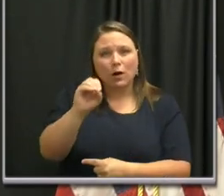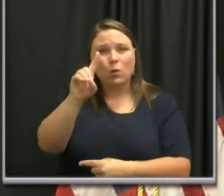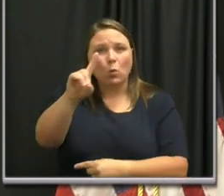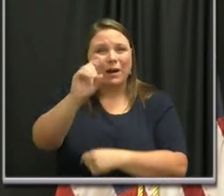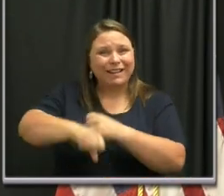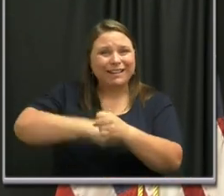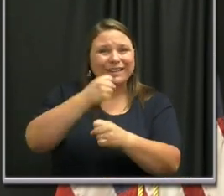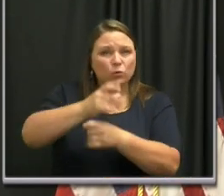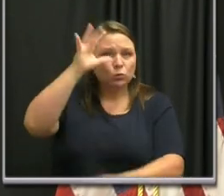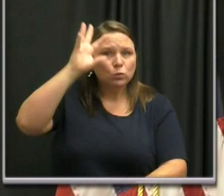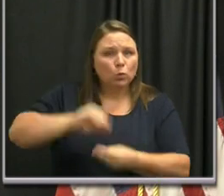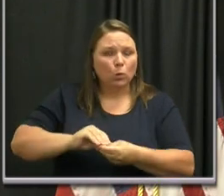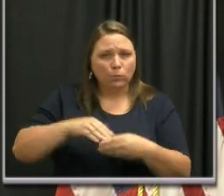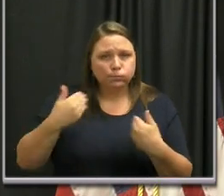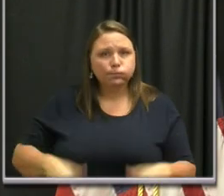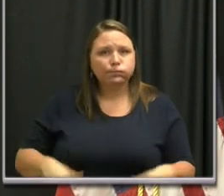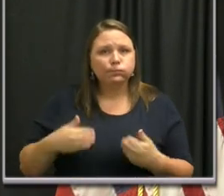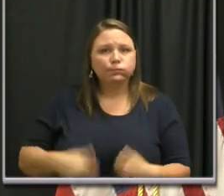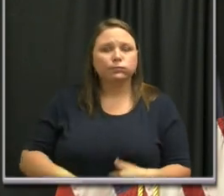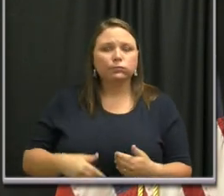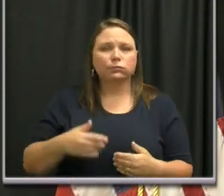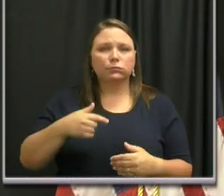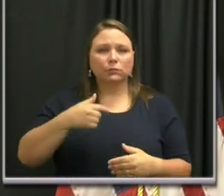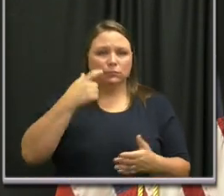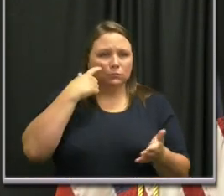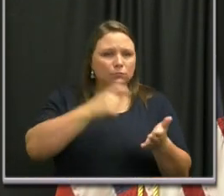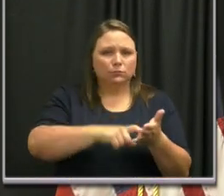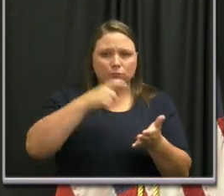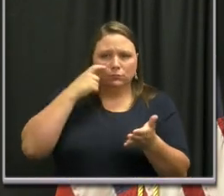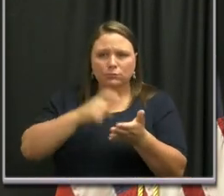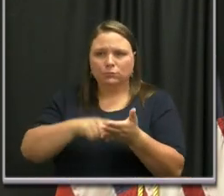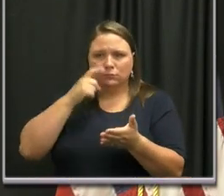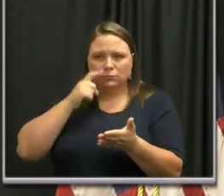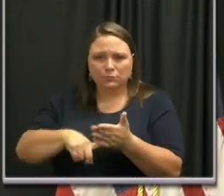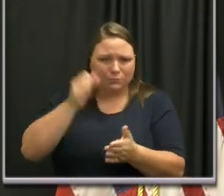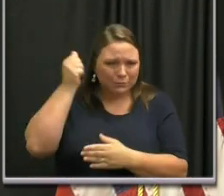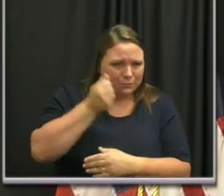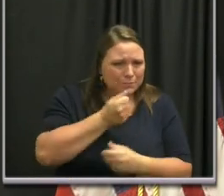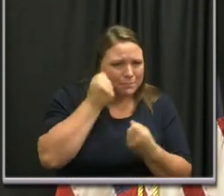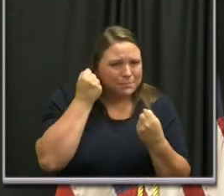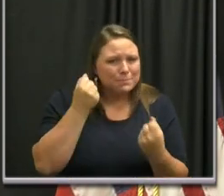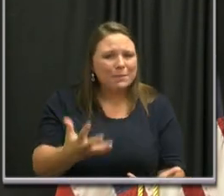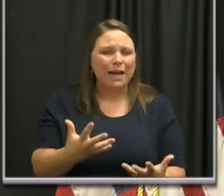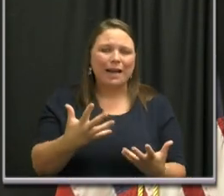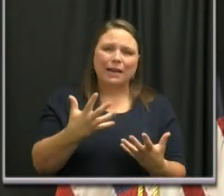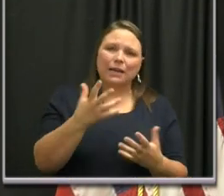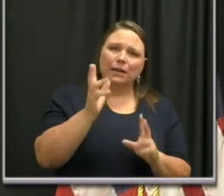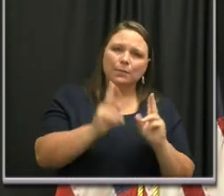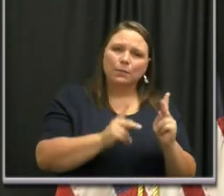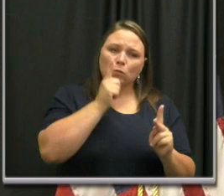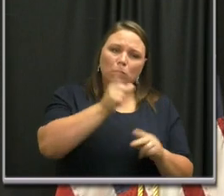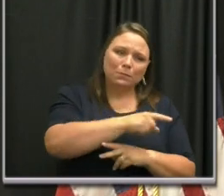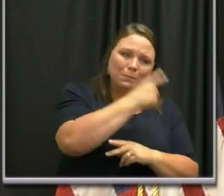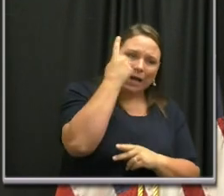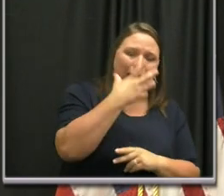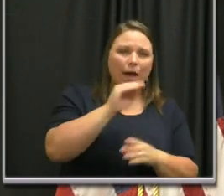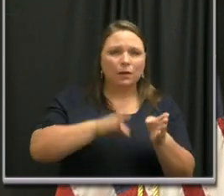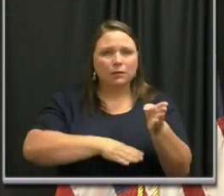exact, and has left countless African Americans and indigenous people